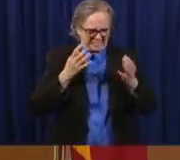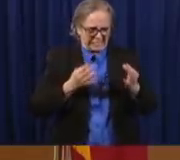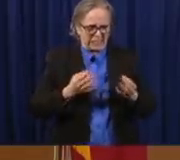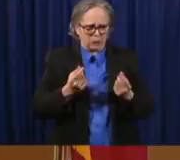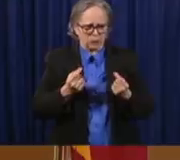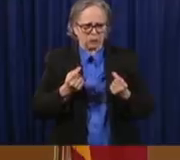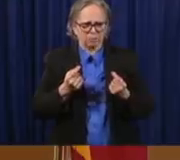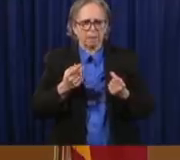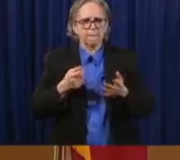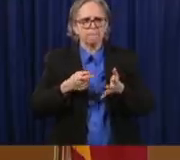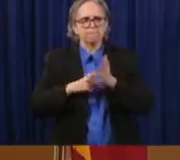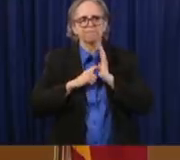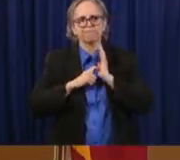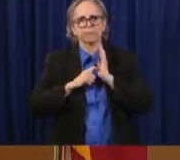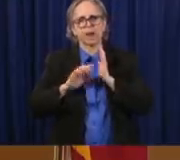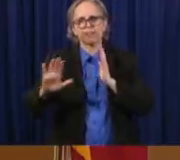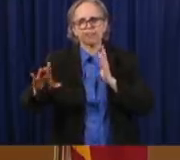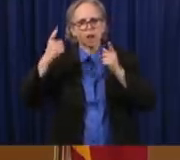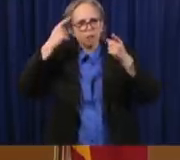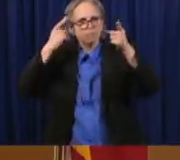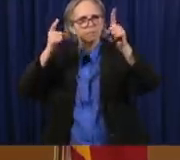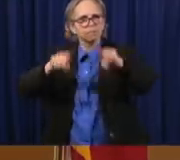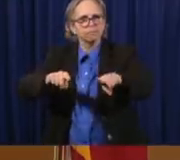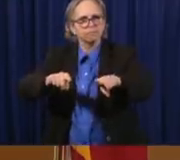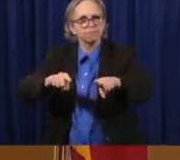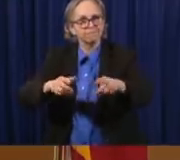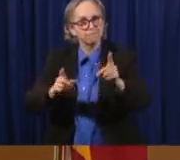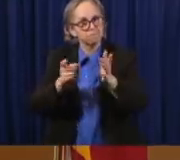they can do that. Thank you.